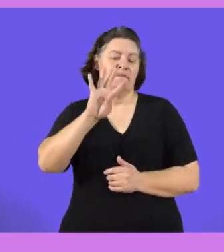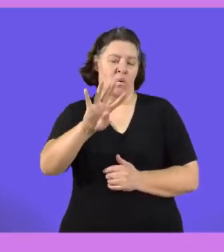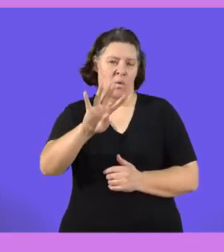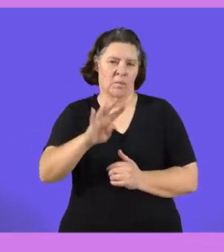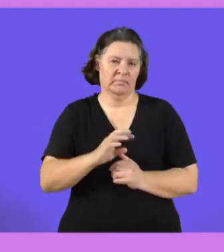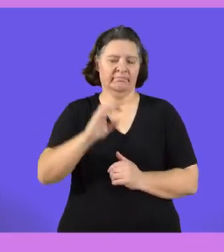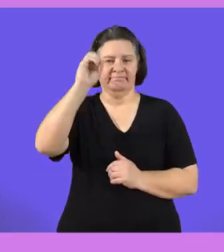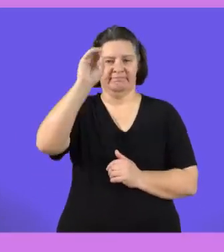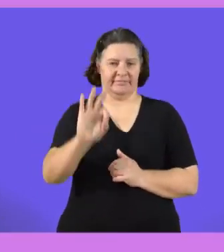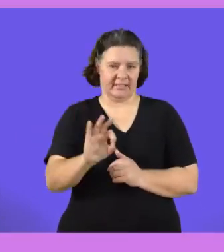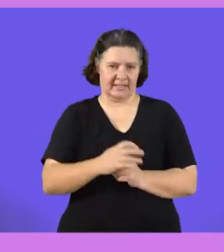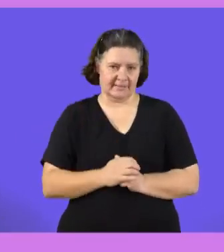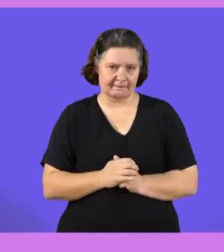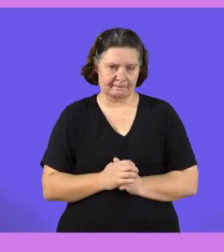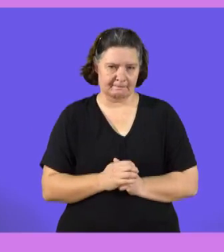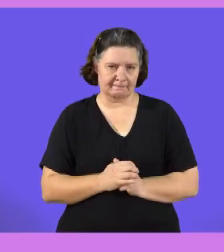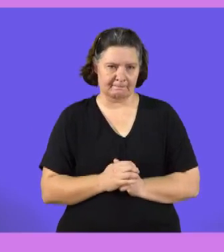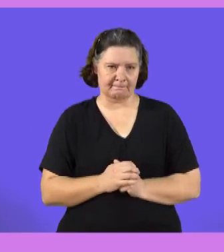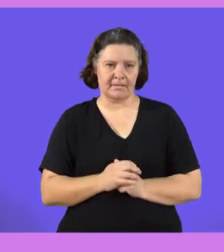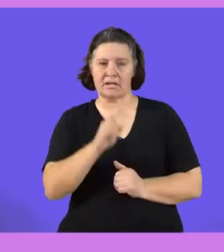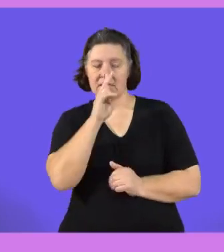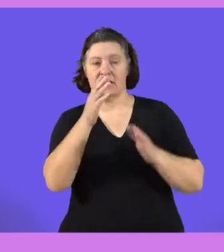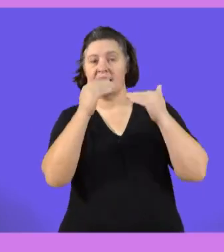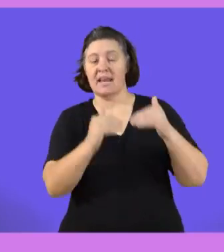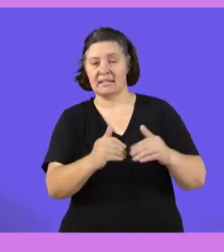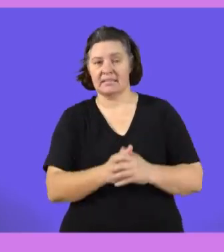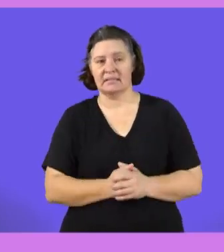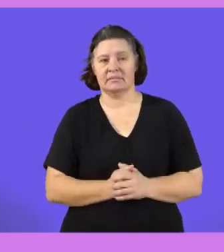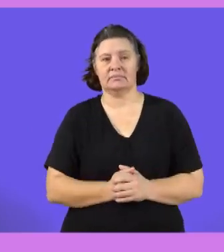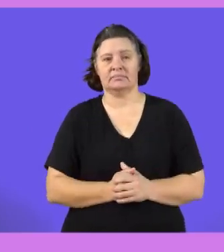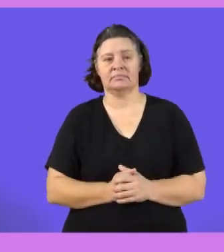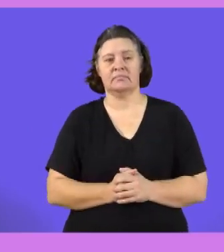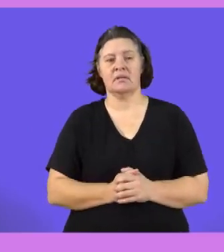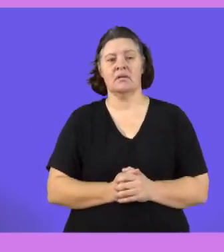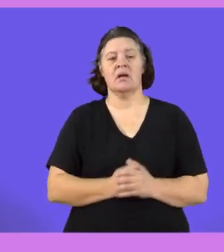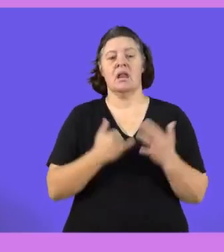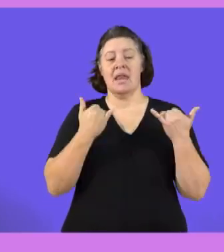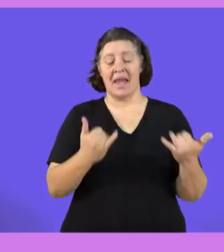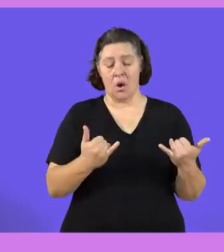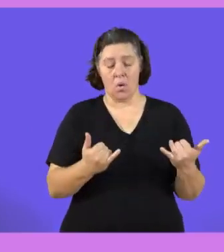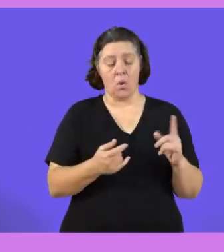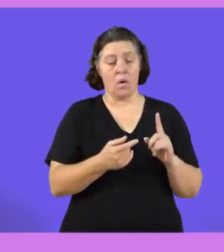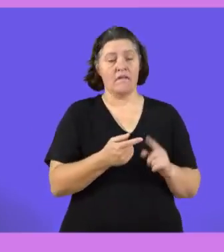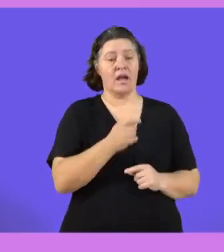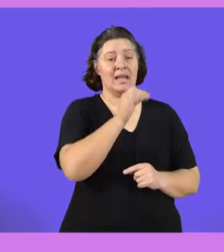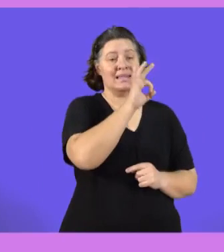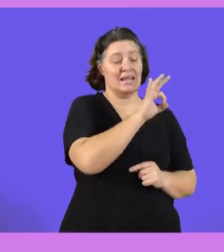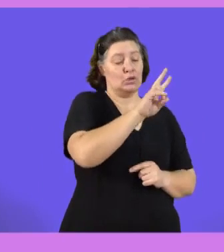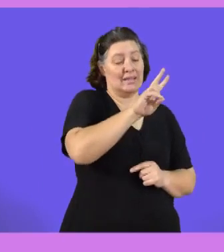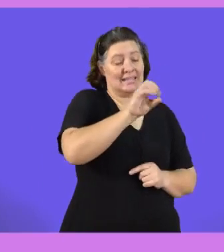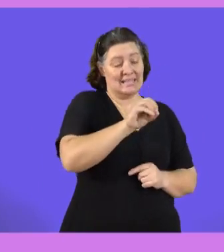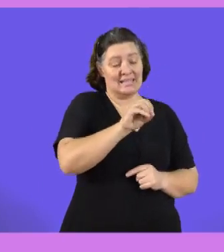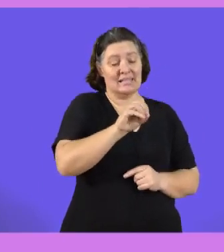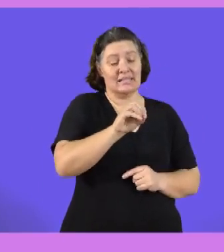82,4 degrees Fahrenheit. Now let's see the next sum. Here we are saying that we have to convert